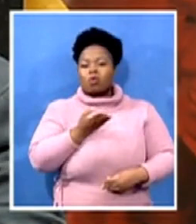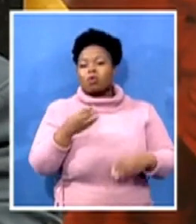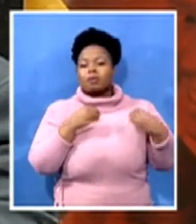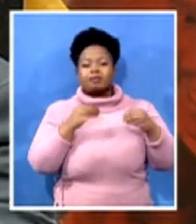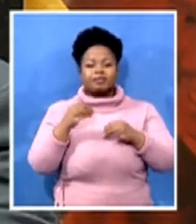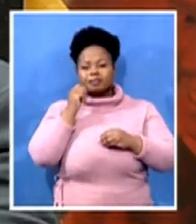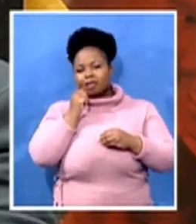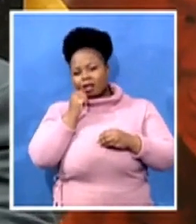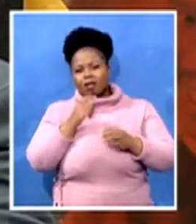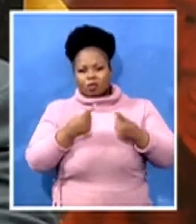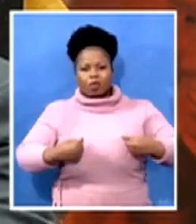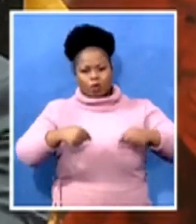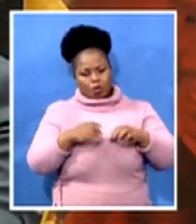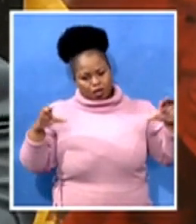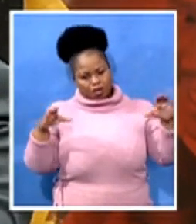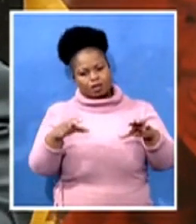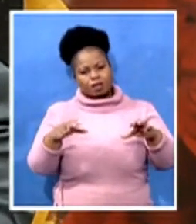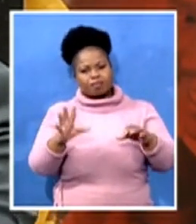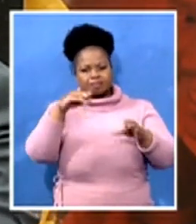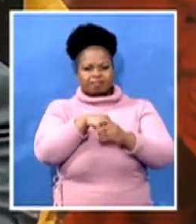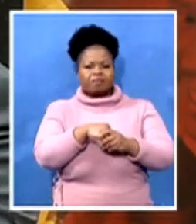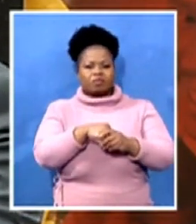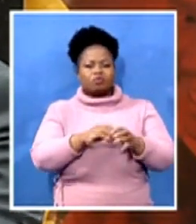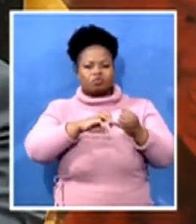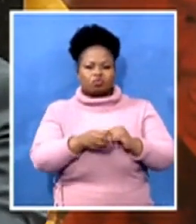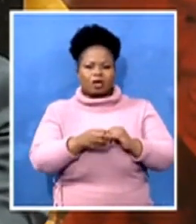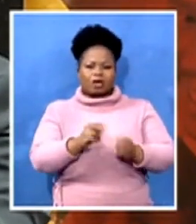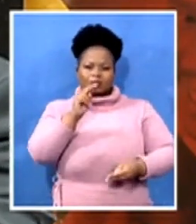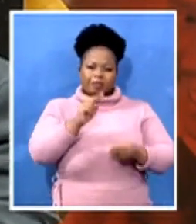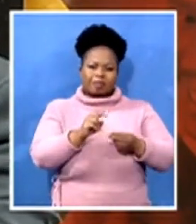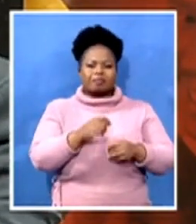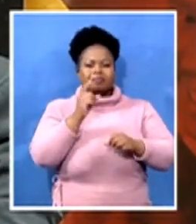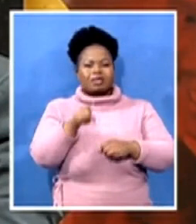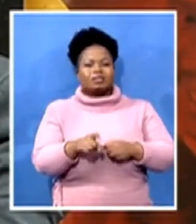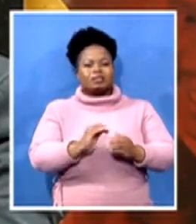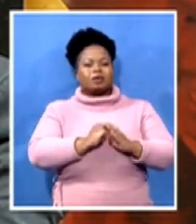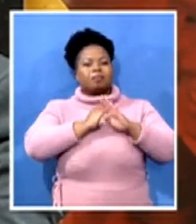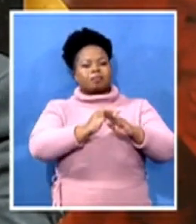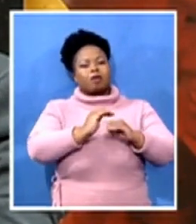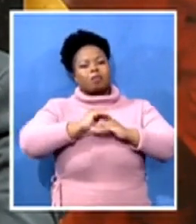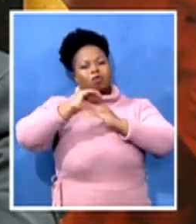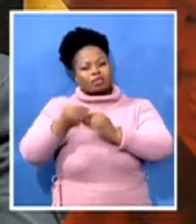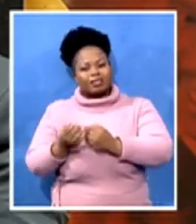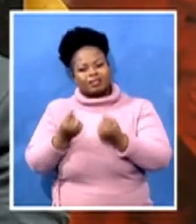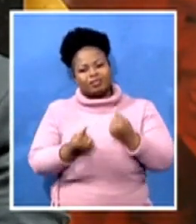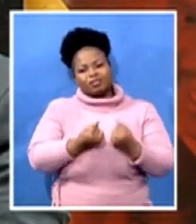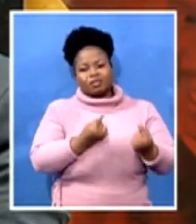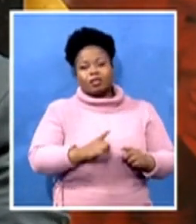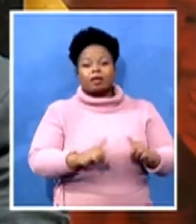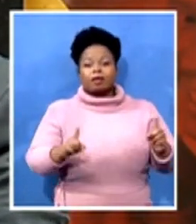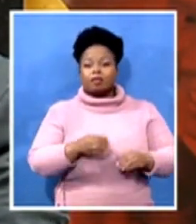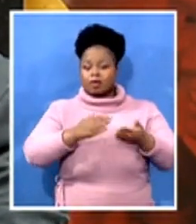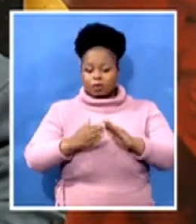kwisivivane sokukhusela nokuhlangula ubomi babantu bakuthi. Kodwa abantu bakuthi mabathathe uxanduva ngobomi babo. Uba uhlala